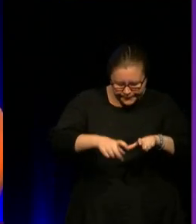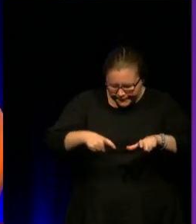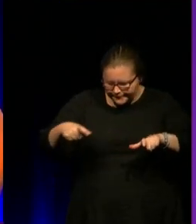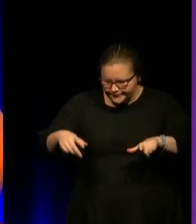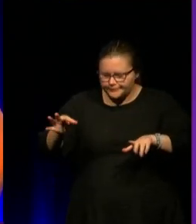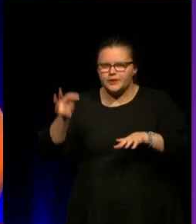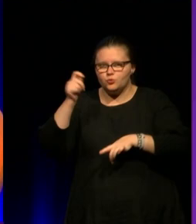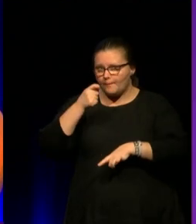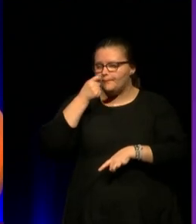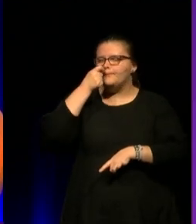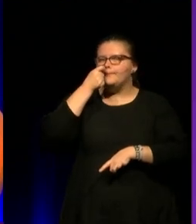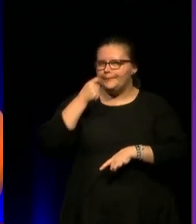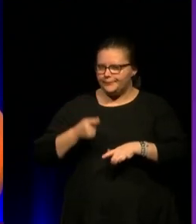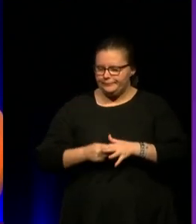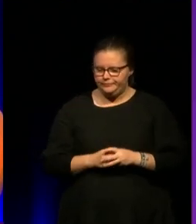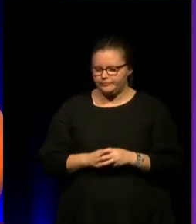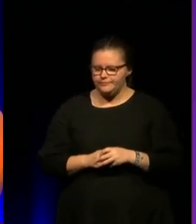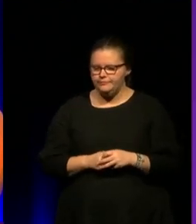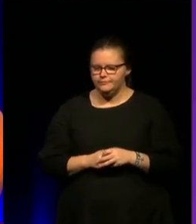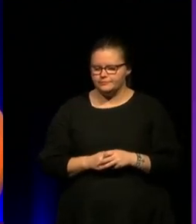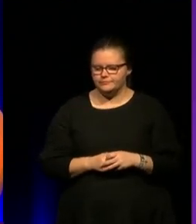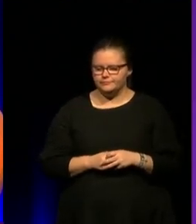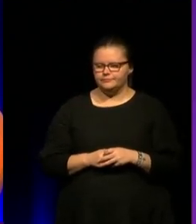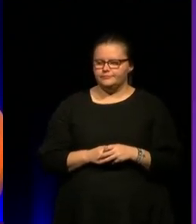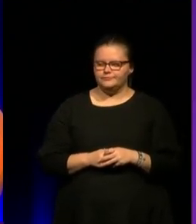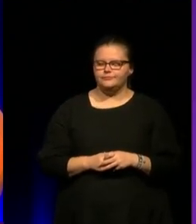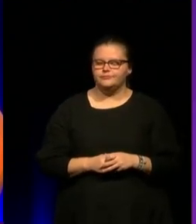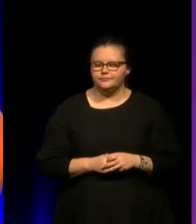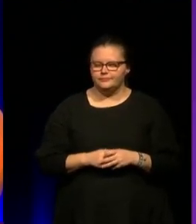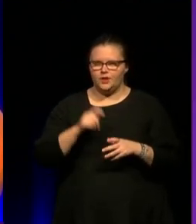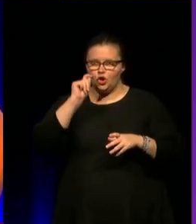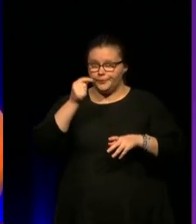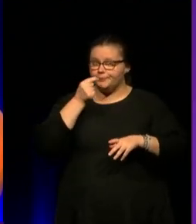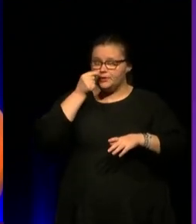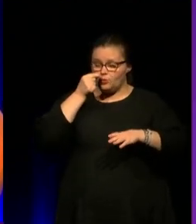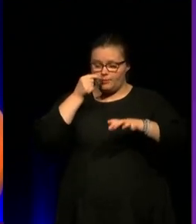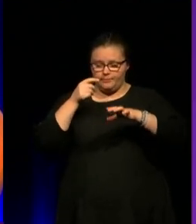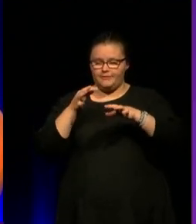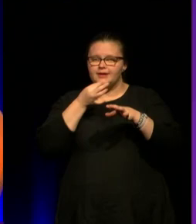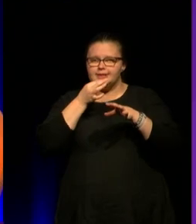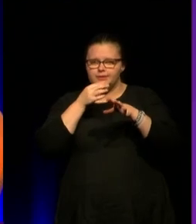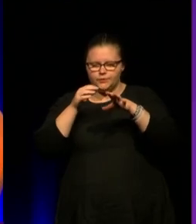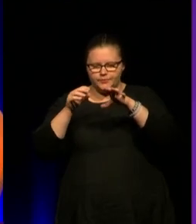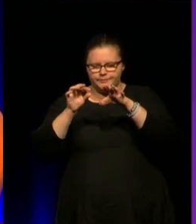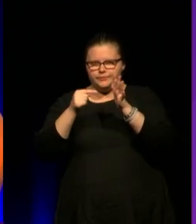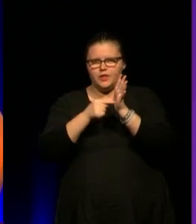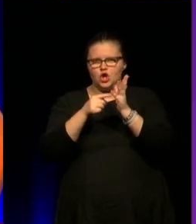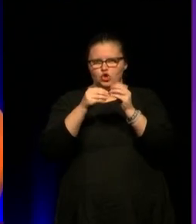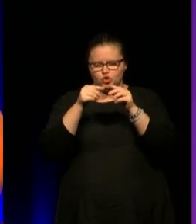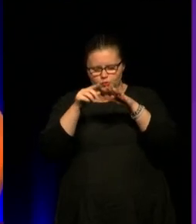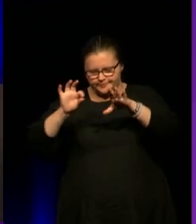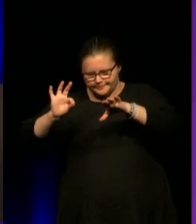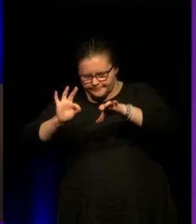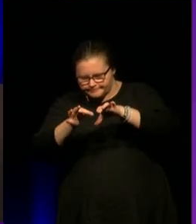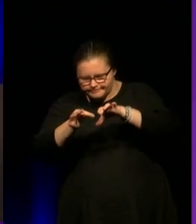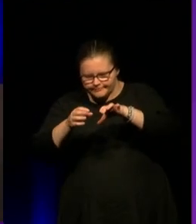swab of your nose. Mm. Then you screw it into a little tube and then you put that sample onto the test.